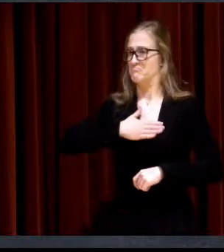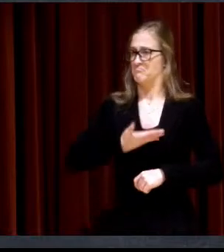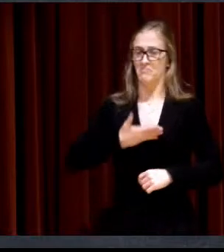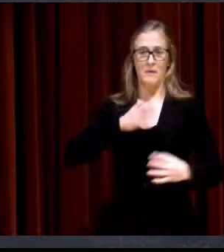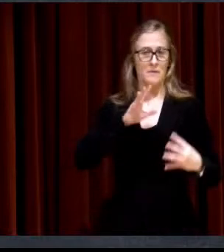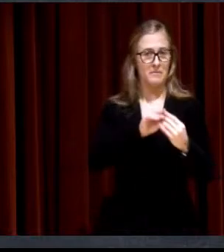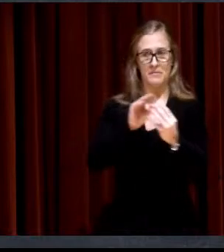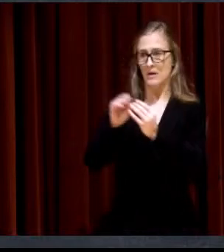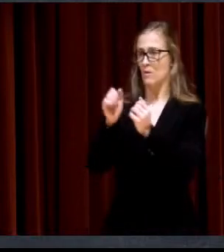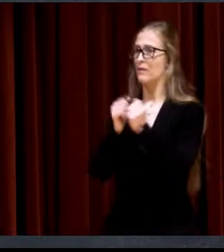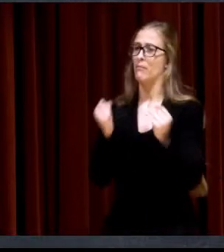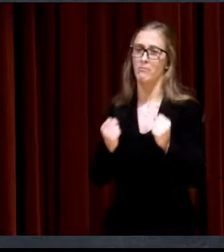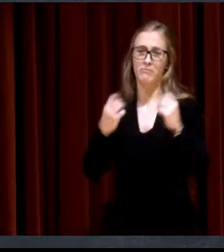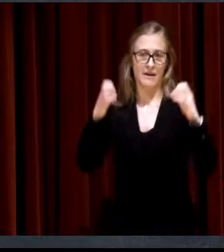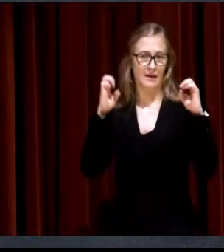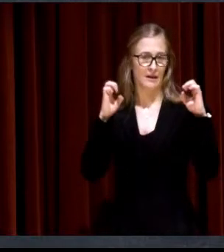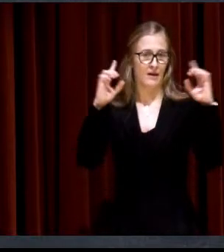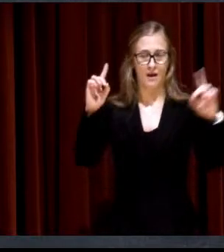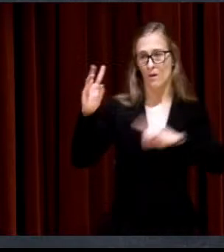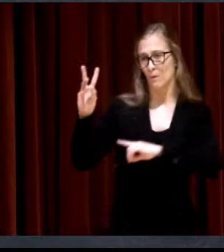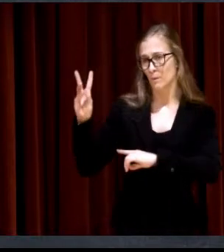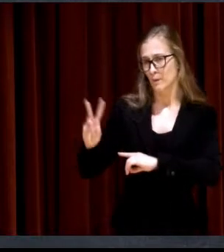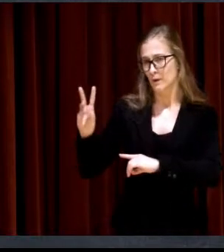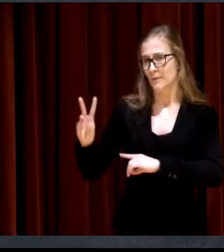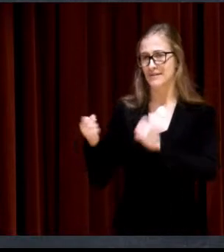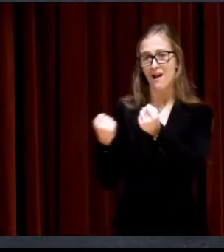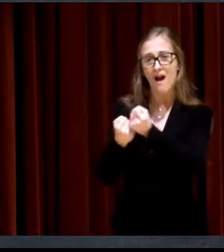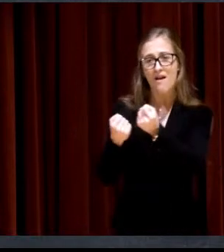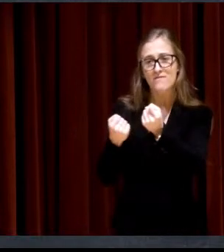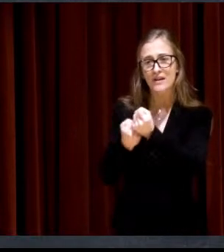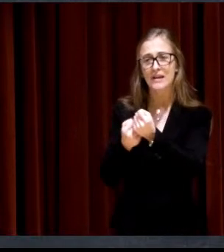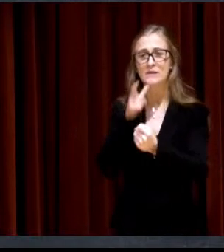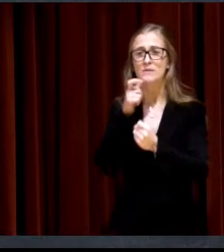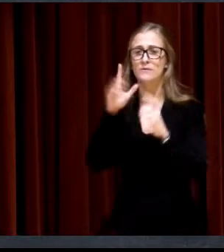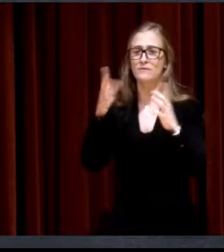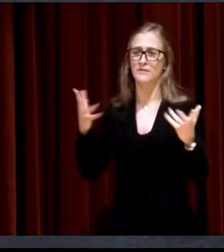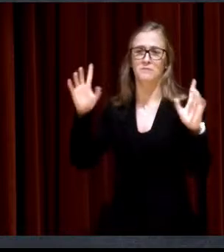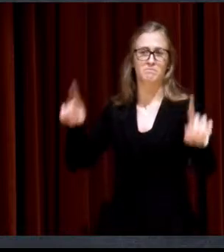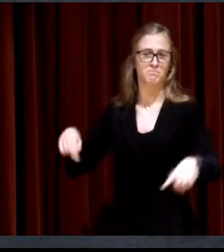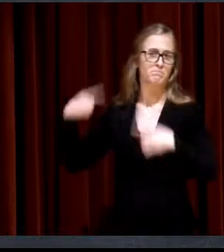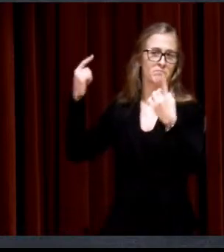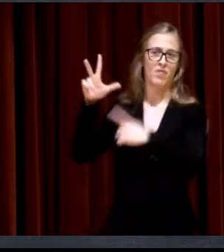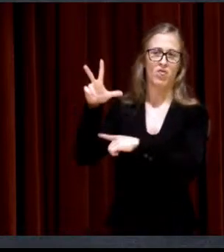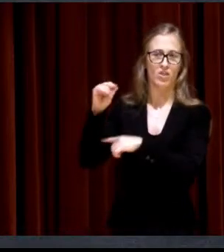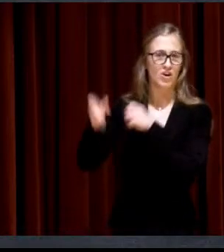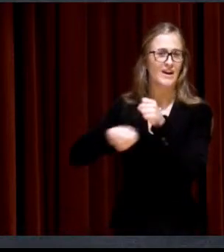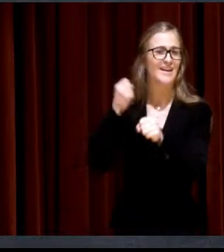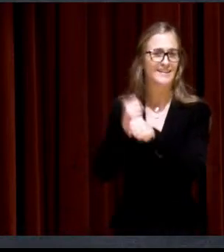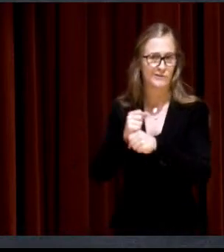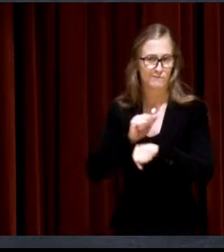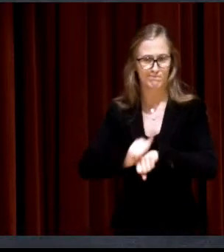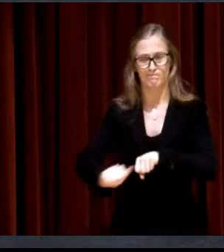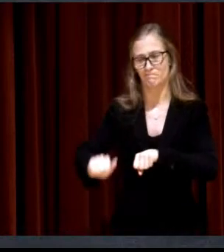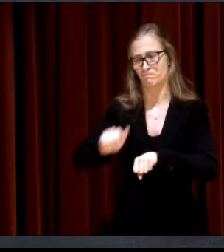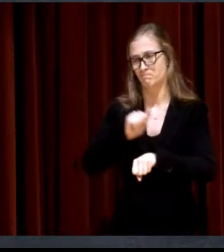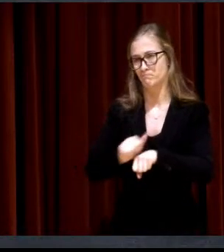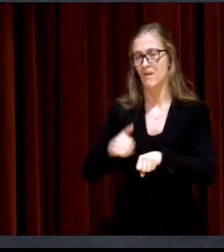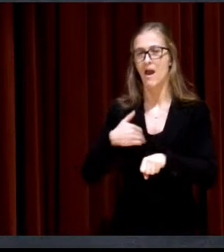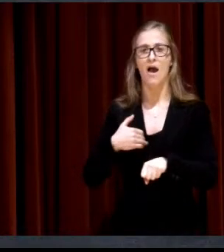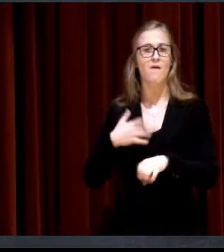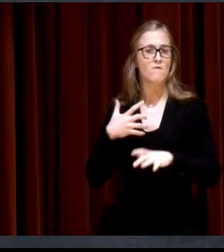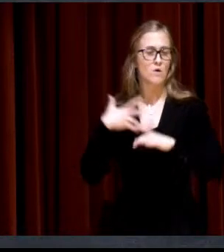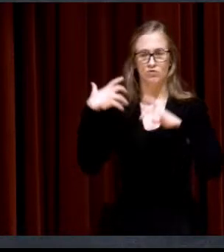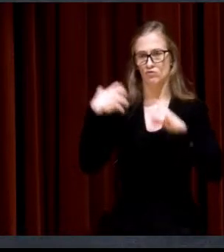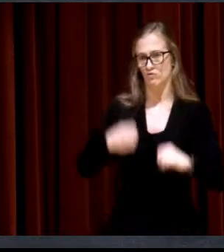of Wilmington education advocates that have been doing this work for 30 years. And they all have very